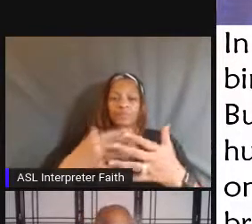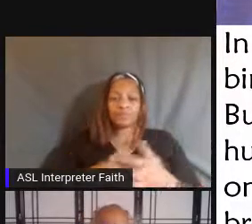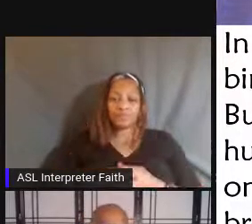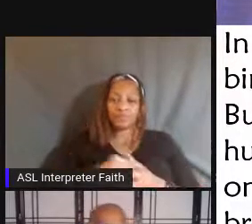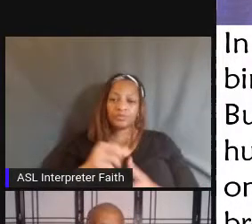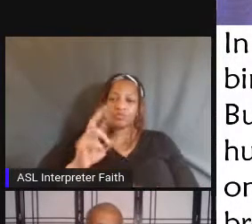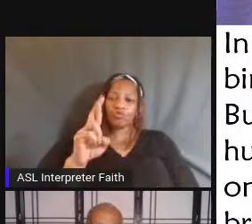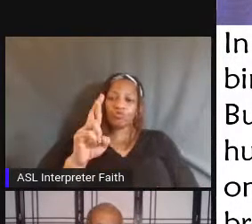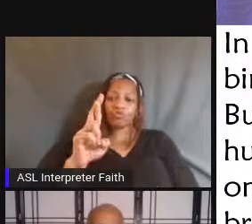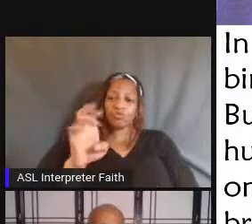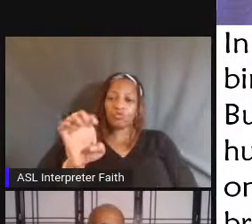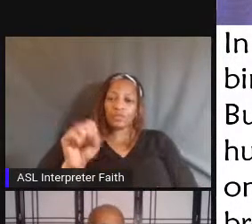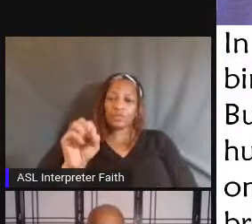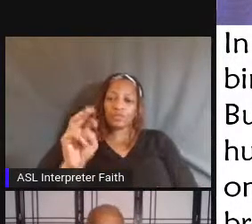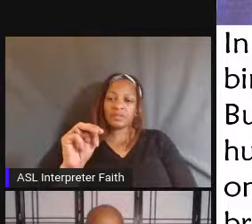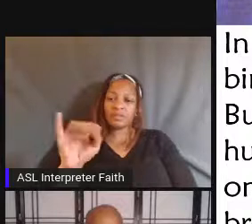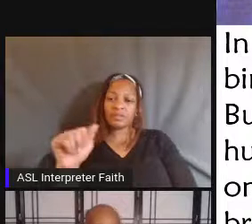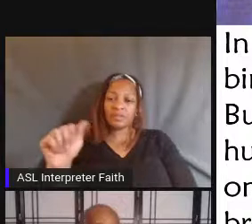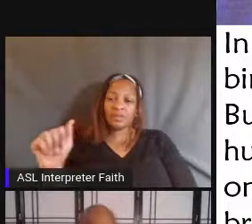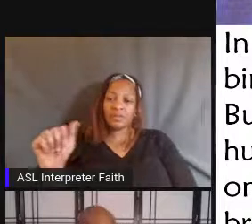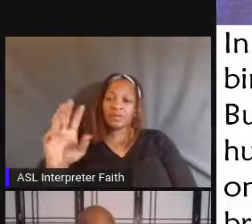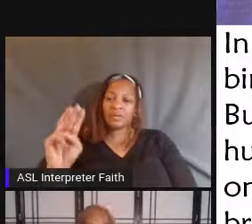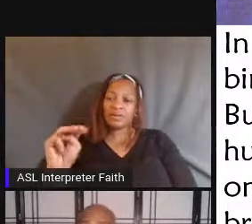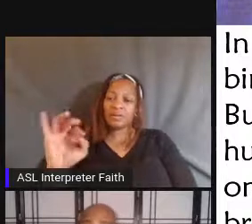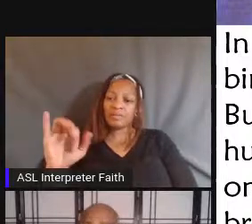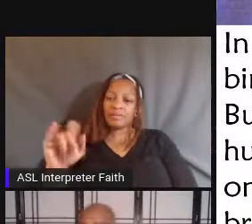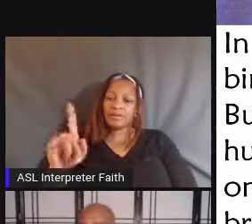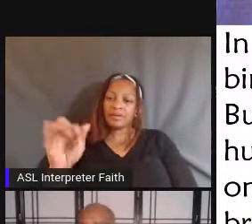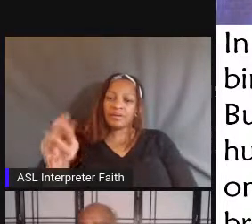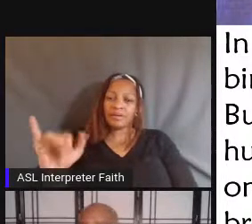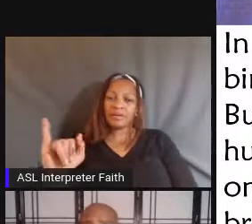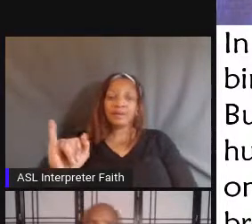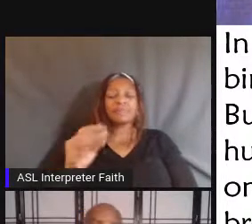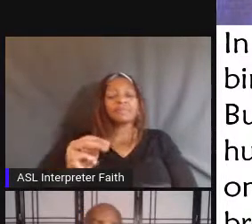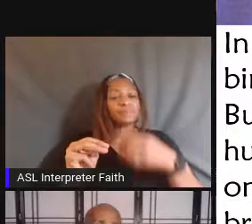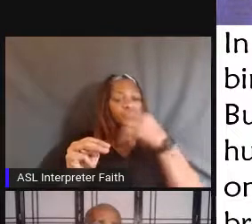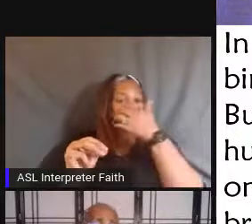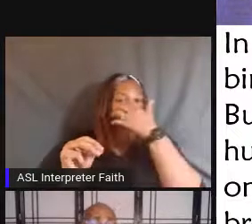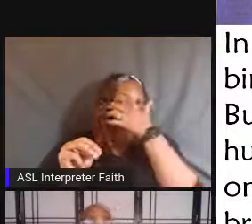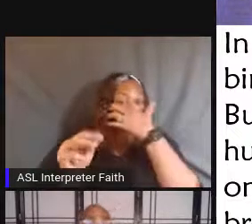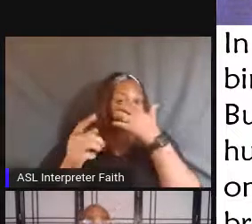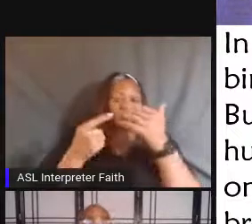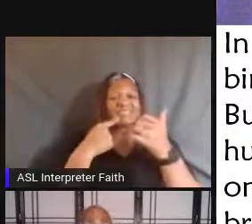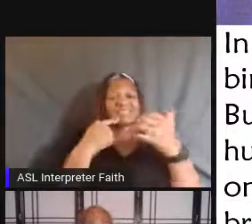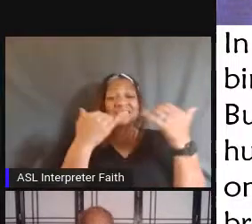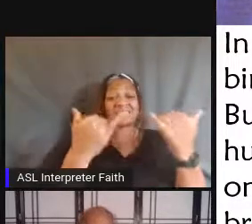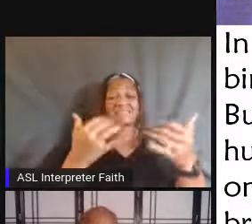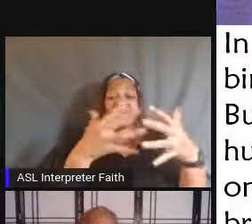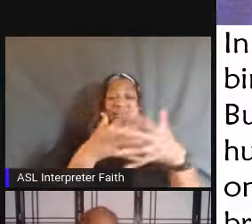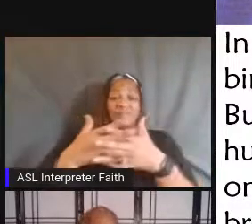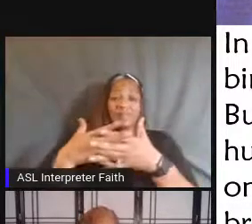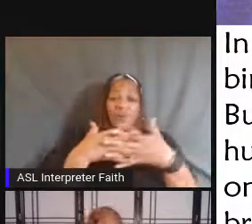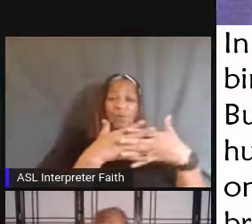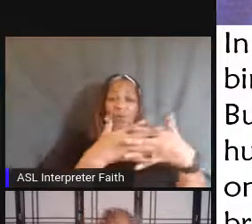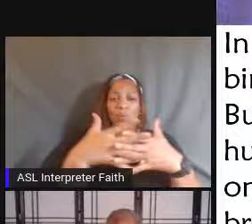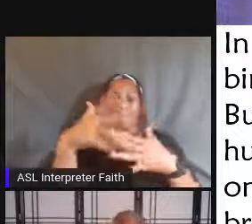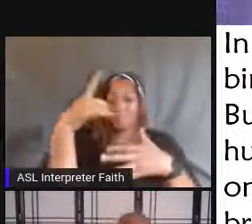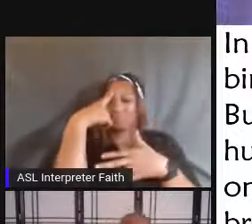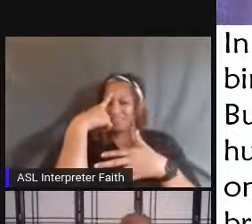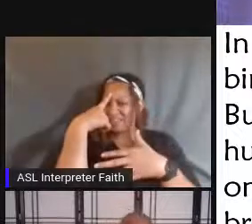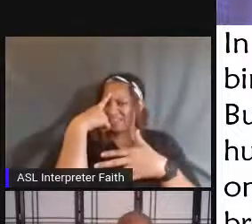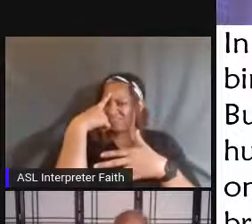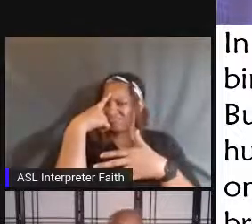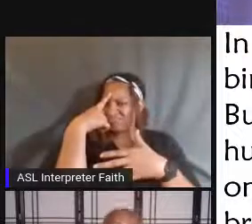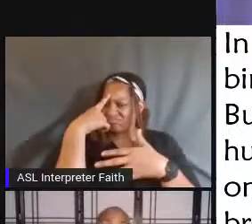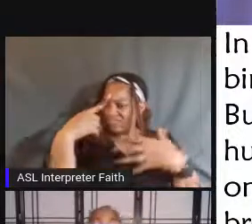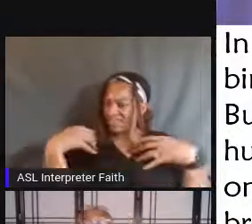Resma says, in today's America, we tend to think of healing as something binary.